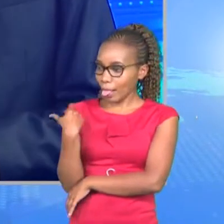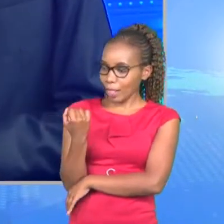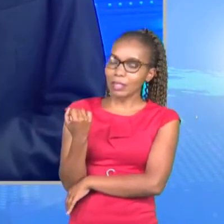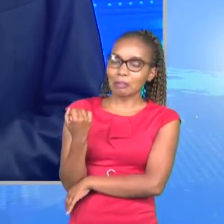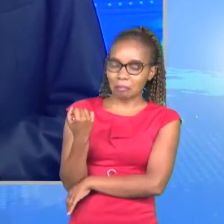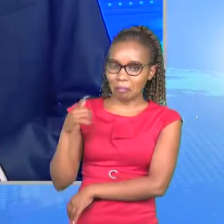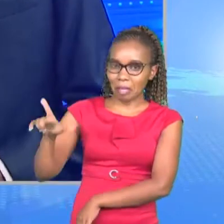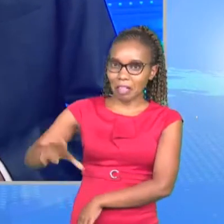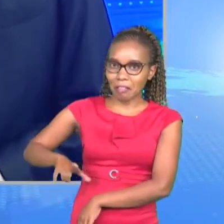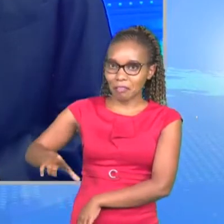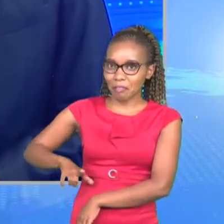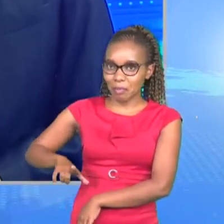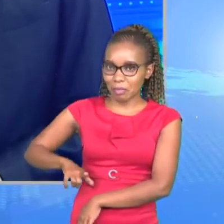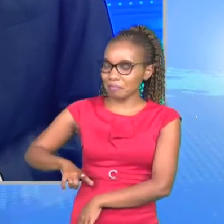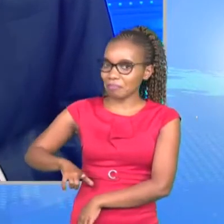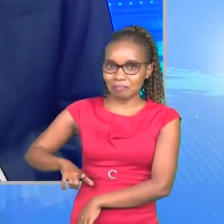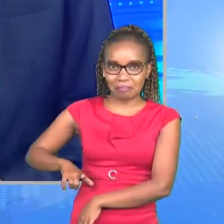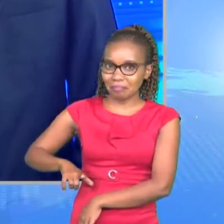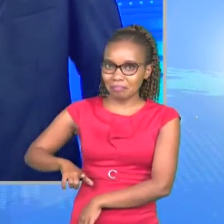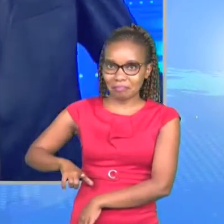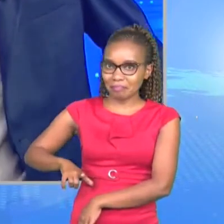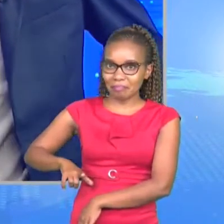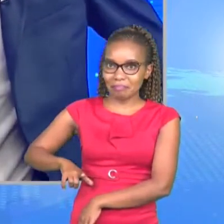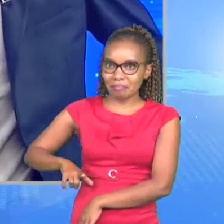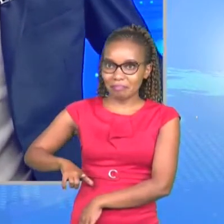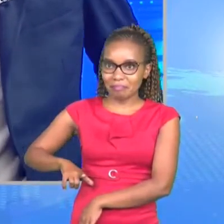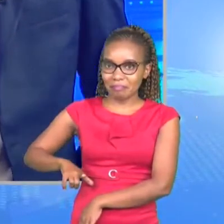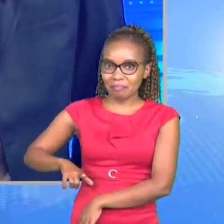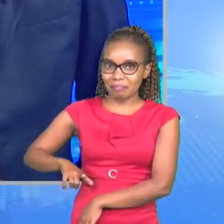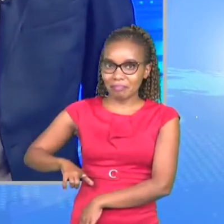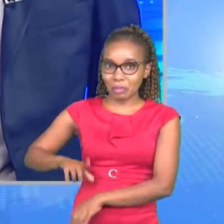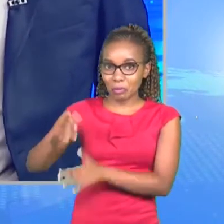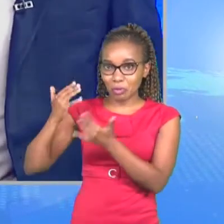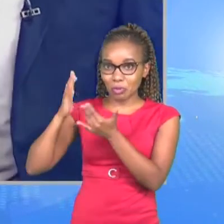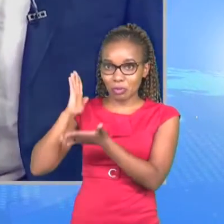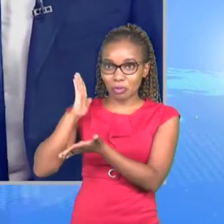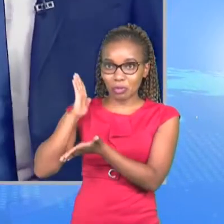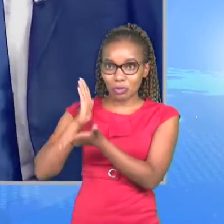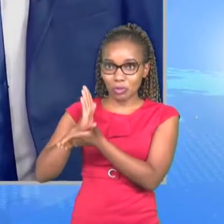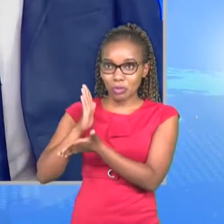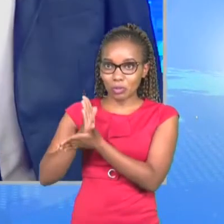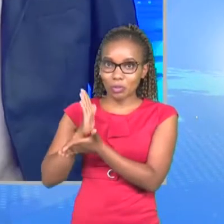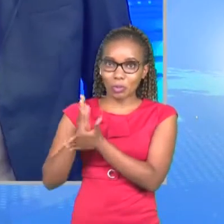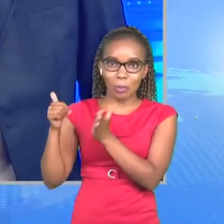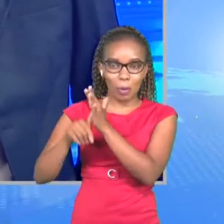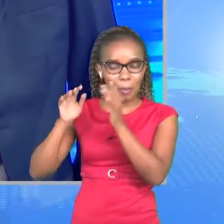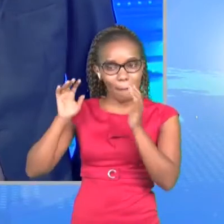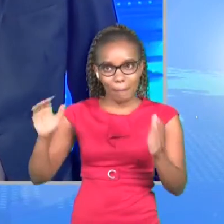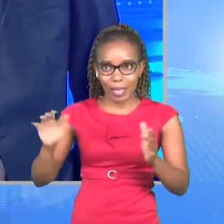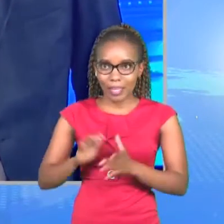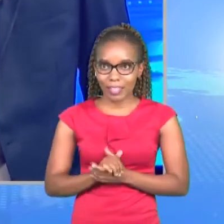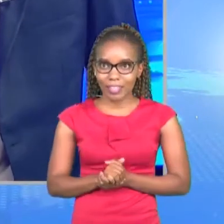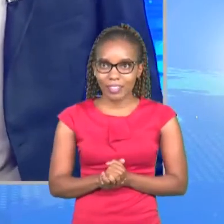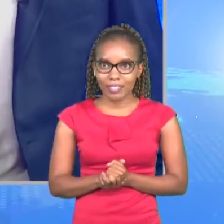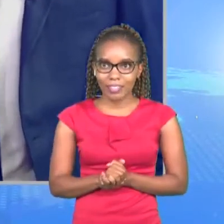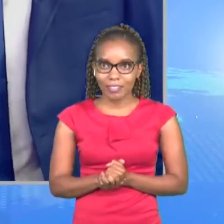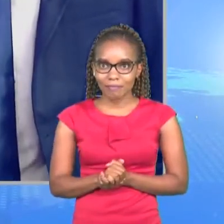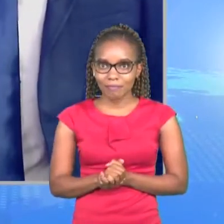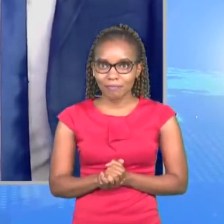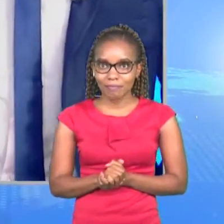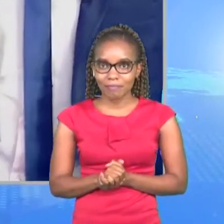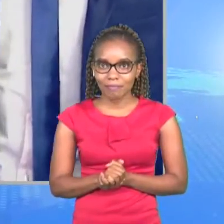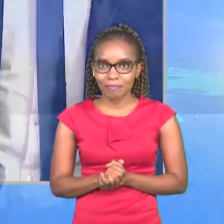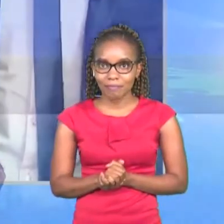Liverpool walked alone and the Theatre of Dreams is becoming a theatre of theatrics. Frederick Muitiriri, what do you have in the sports